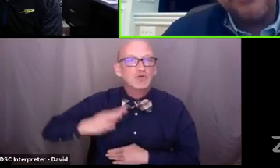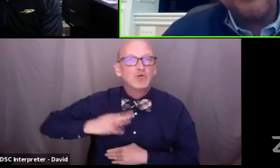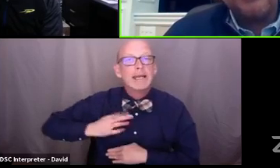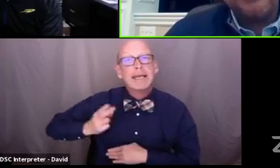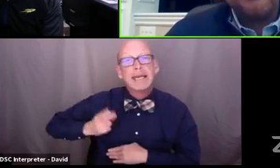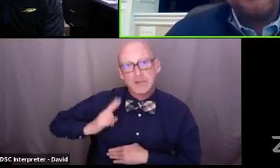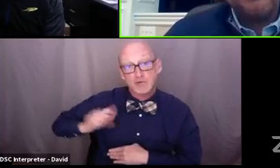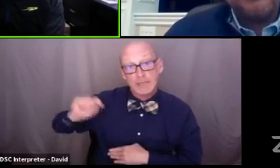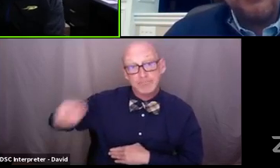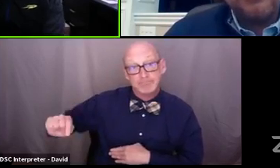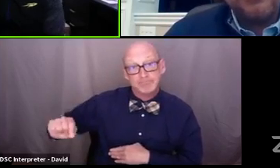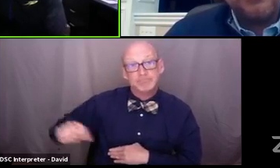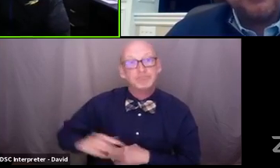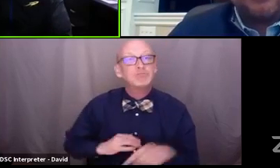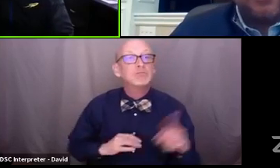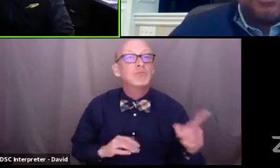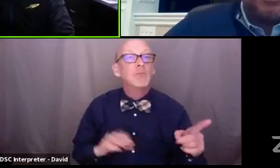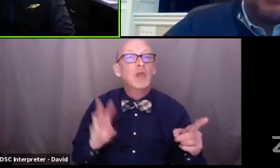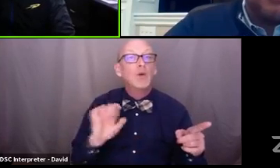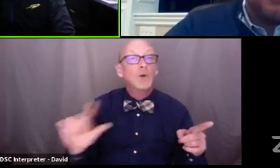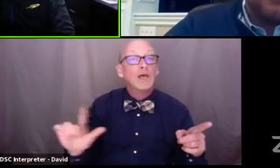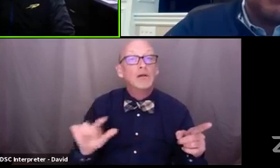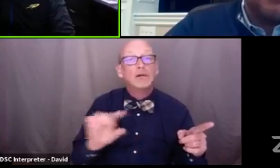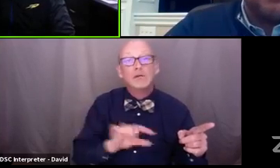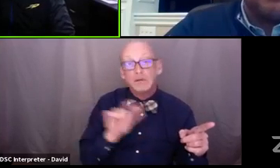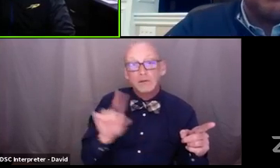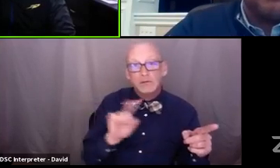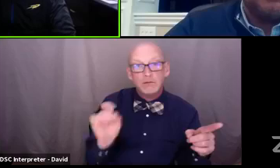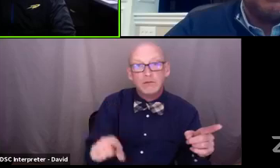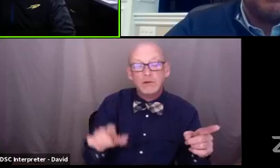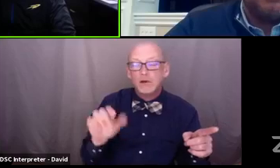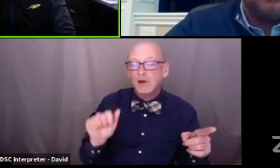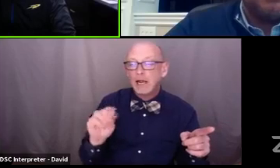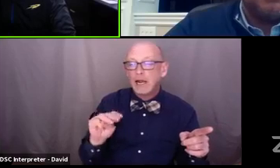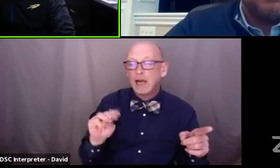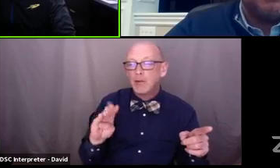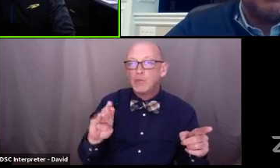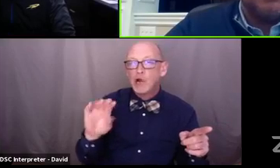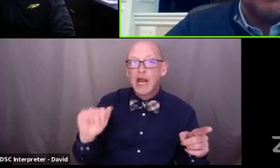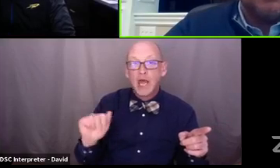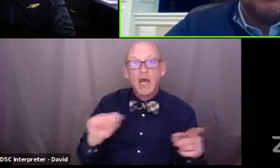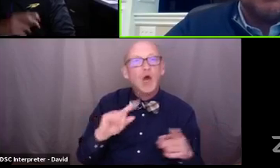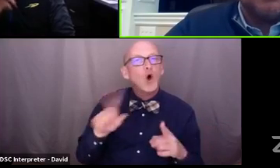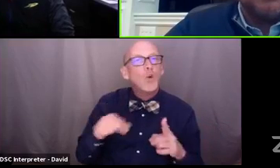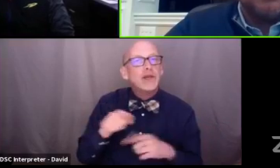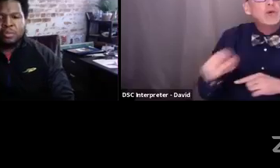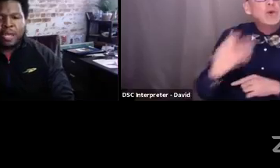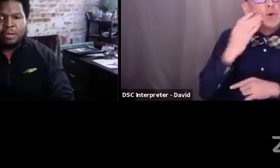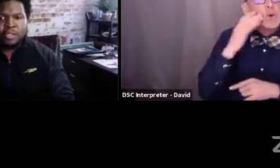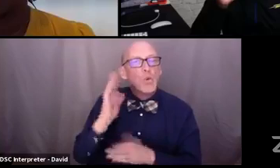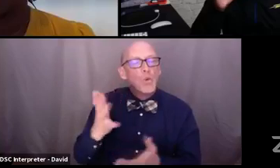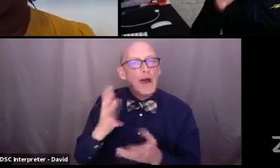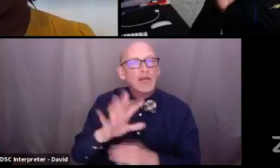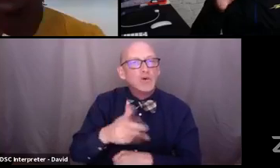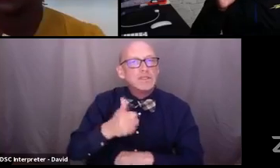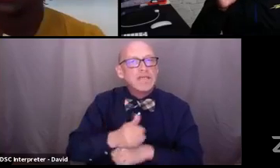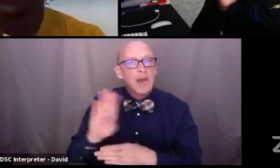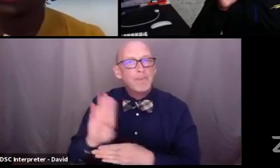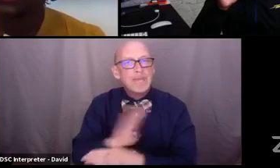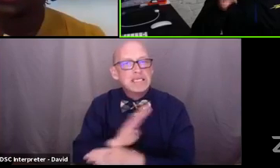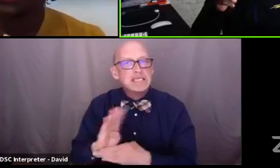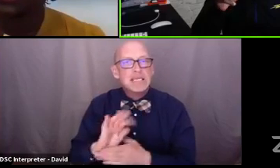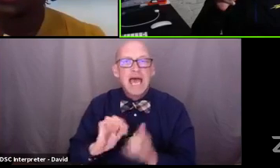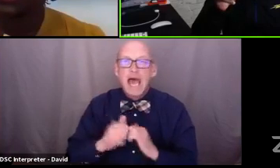well. Ambria, when you knew you were about to launch a business, how did your